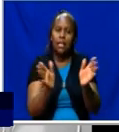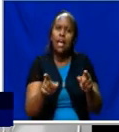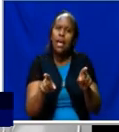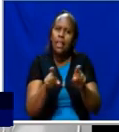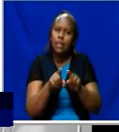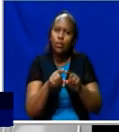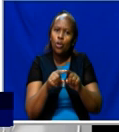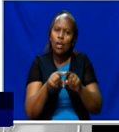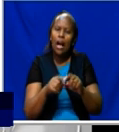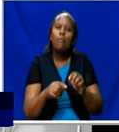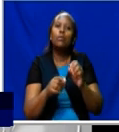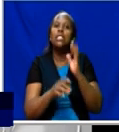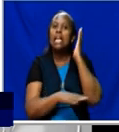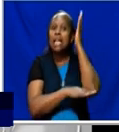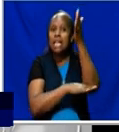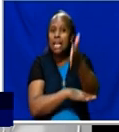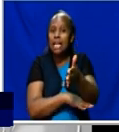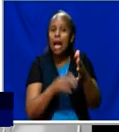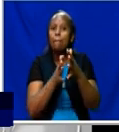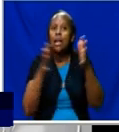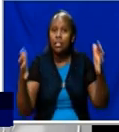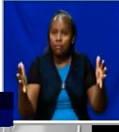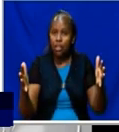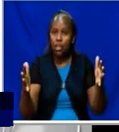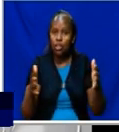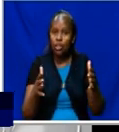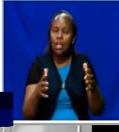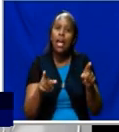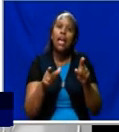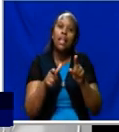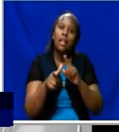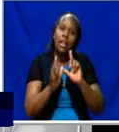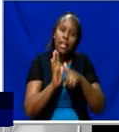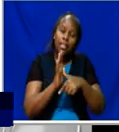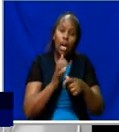about linear magnification, and lastly we